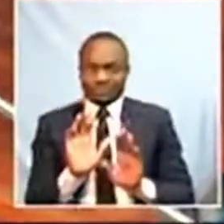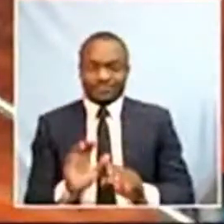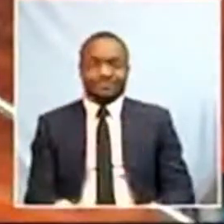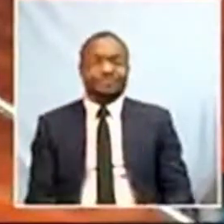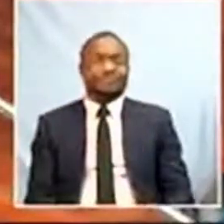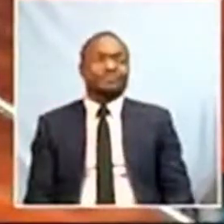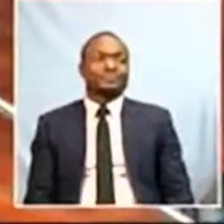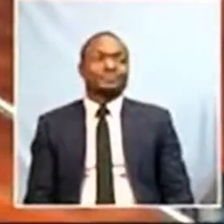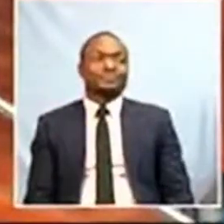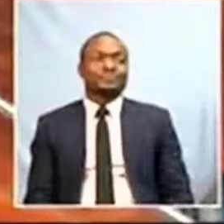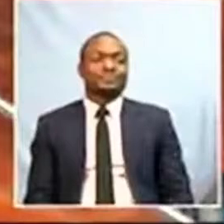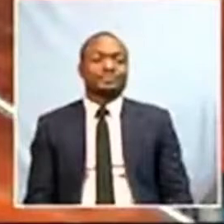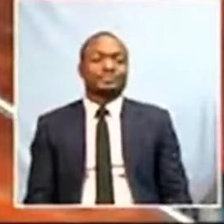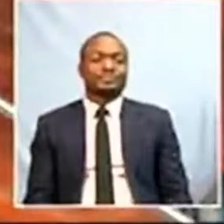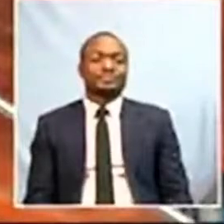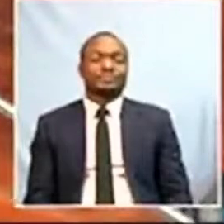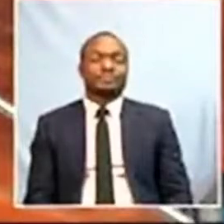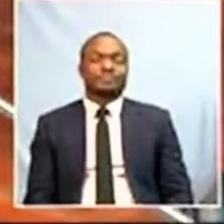Okay.